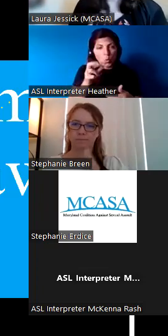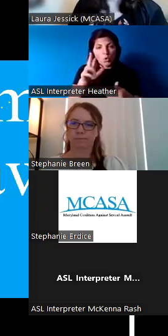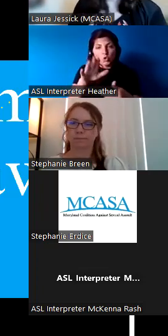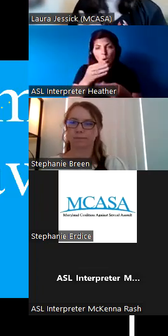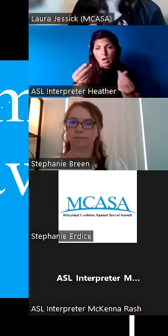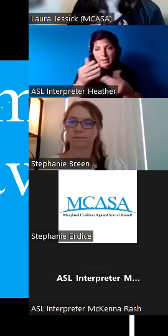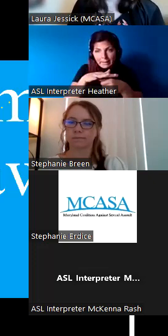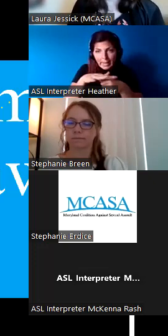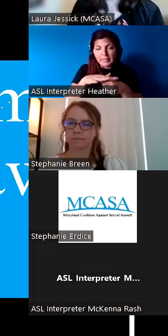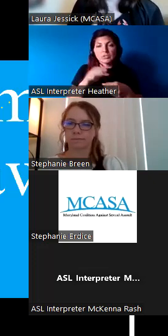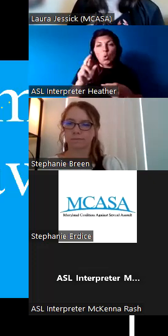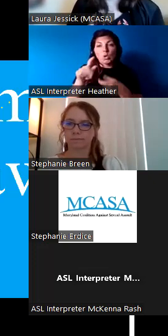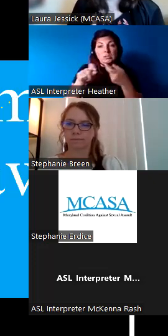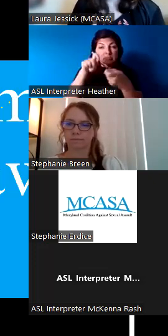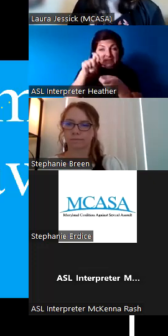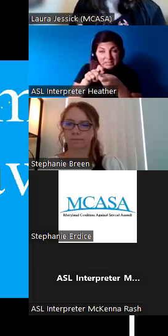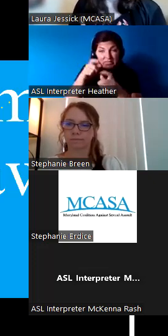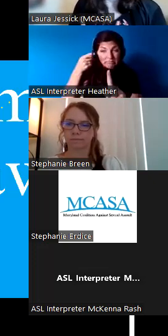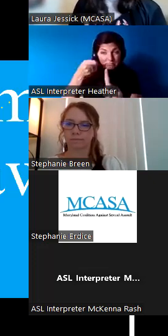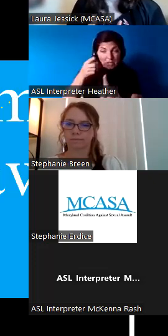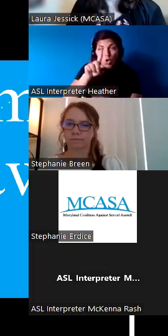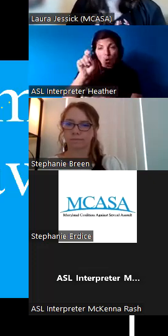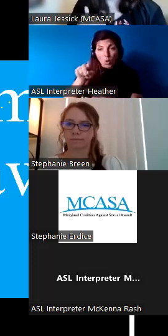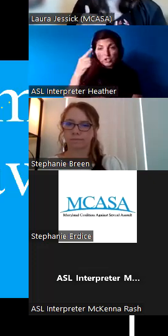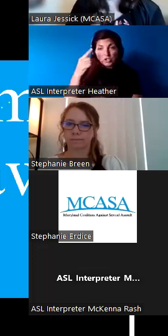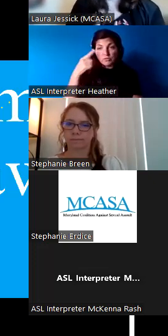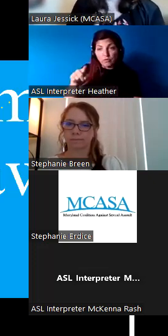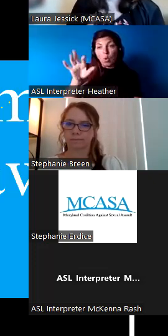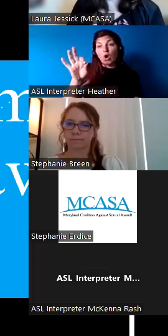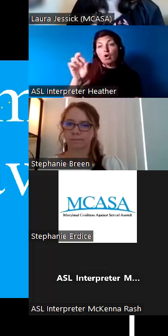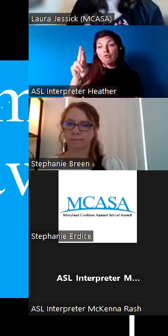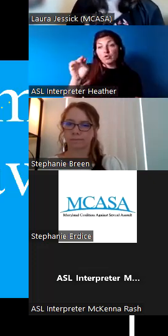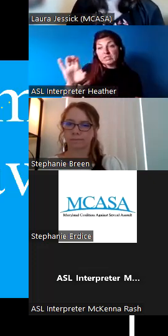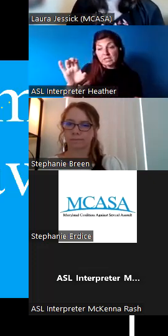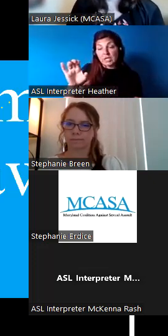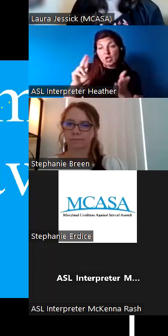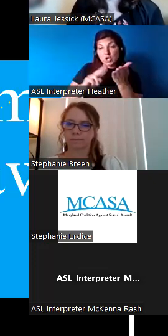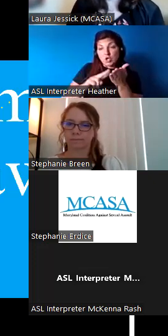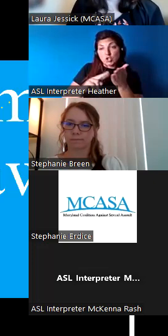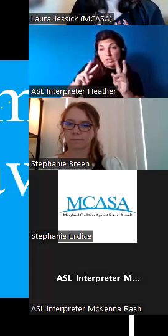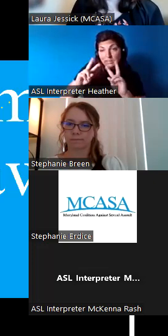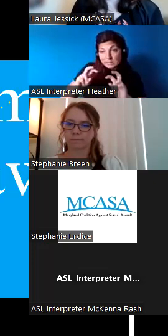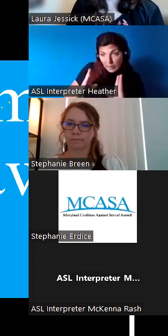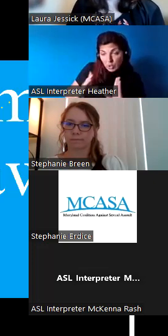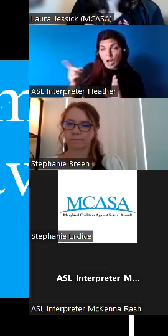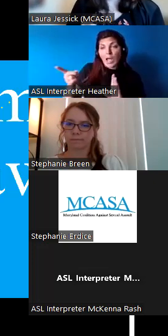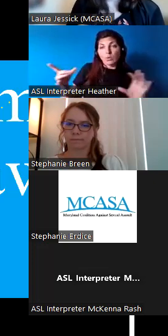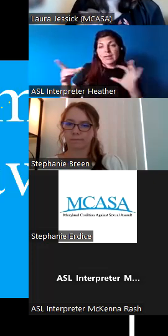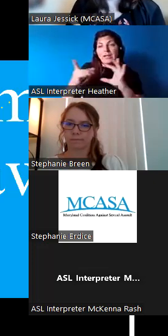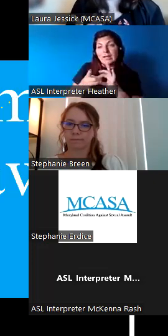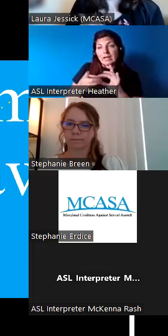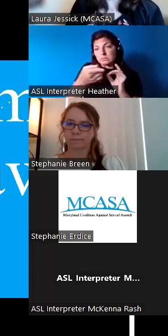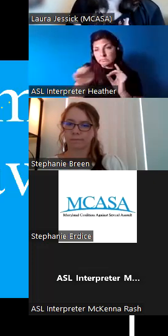question specifically for a forensic nurse examiner, I will be happy to connect you to one of our forensic nurse examiners in the